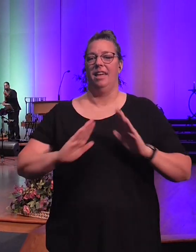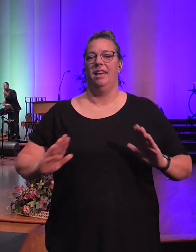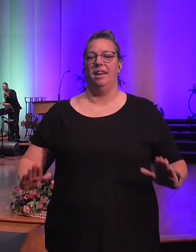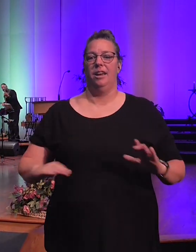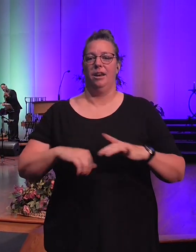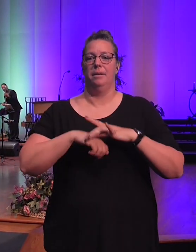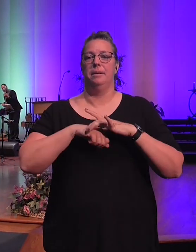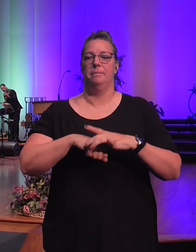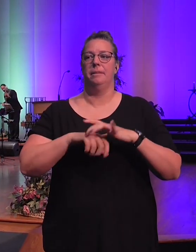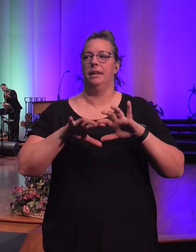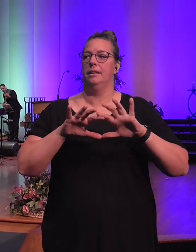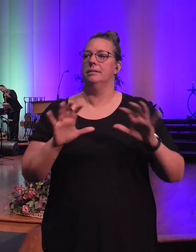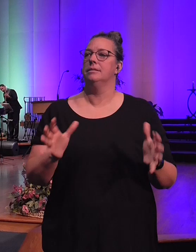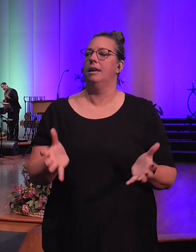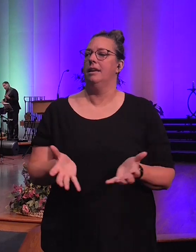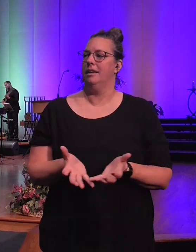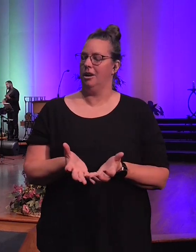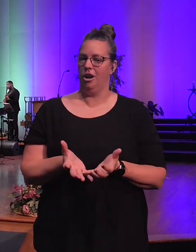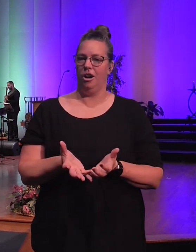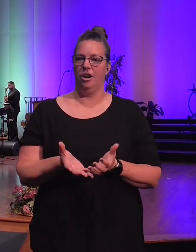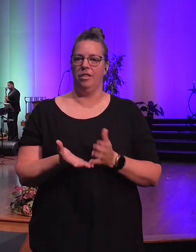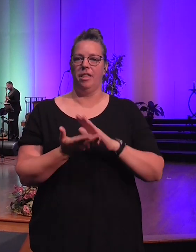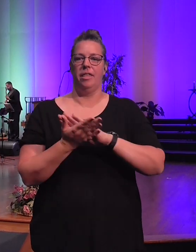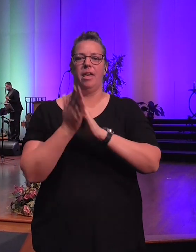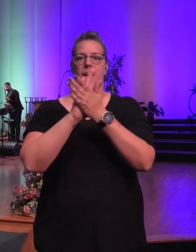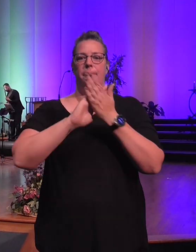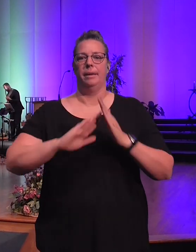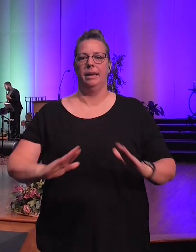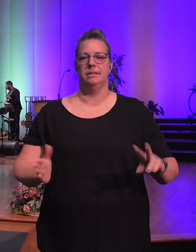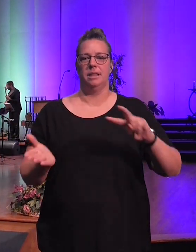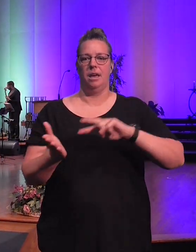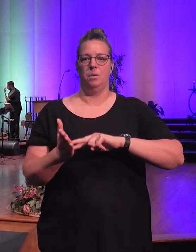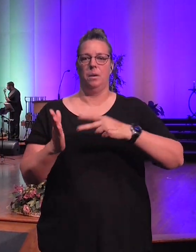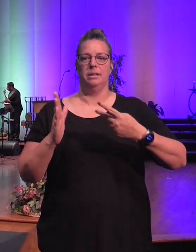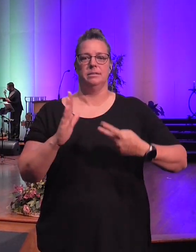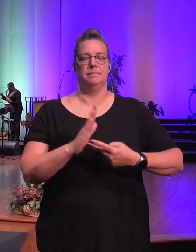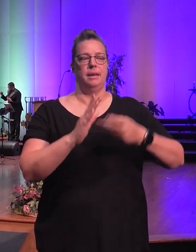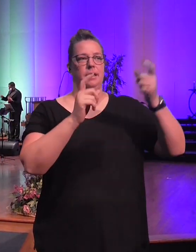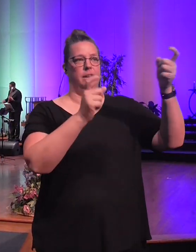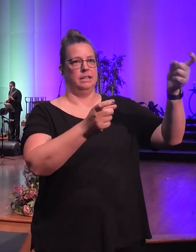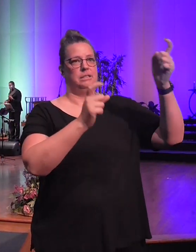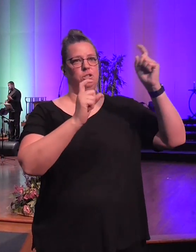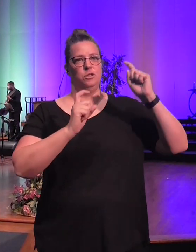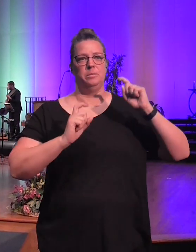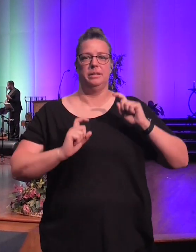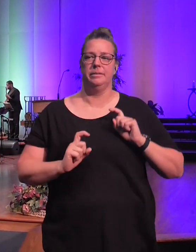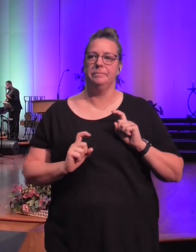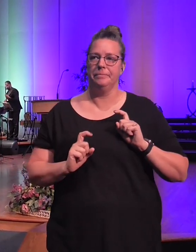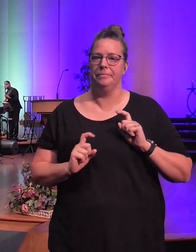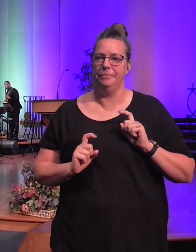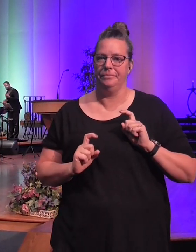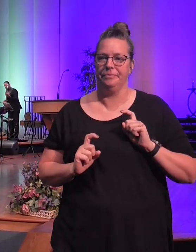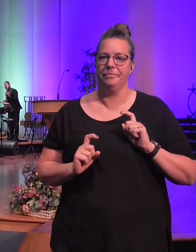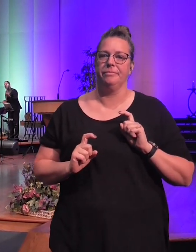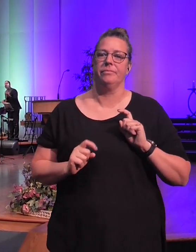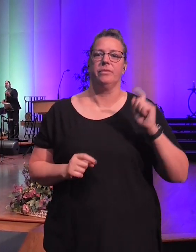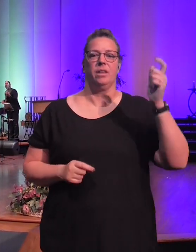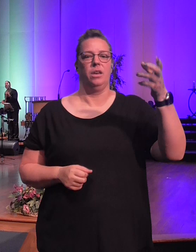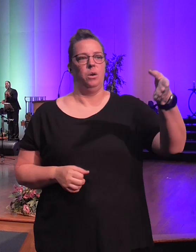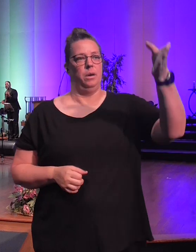Let there be peace on earth, the peace that was meant to